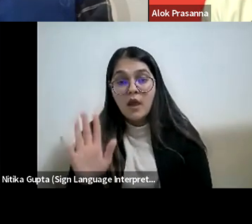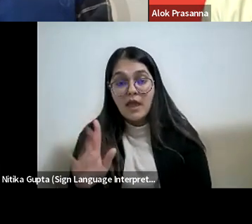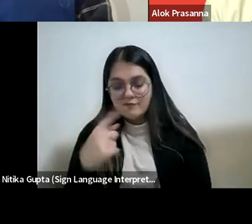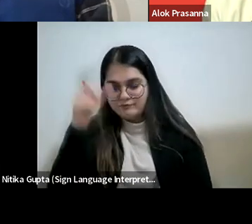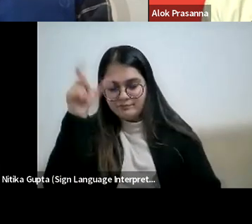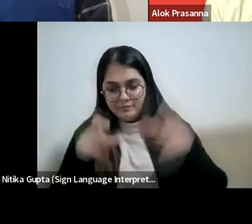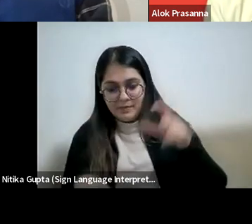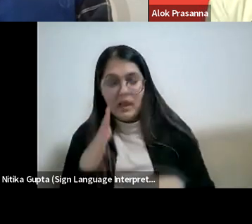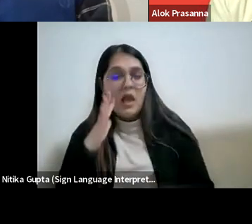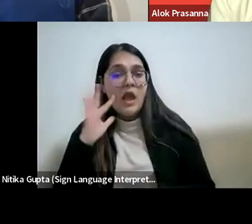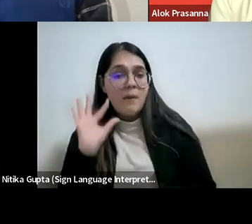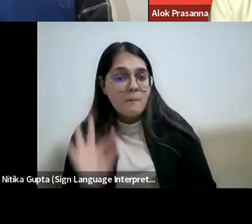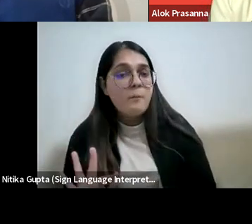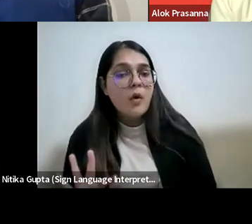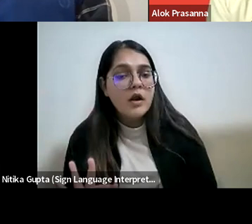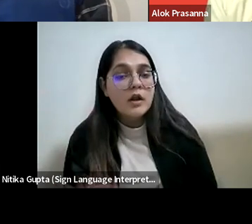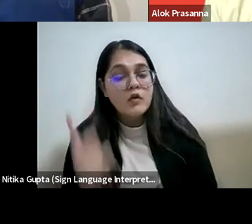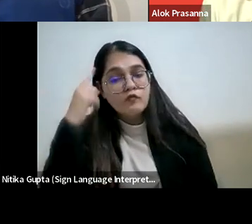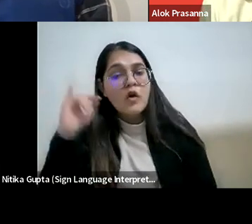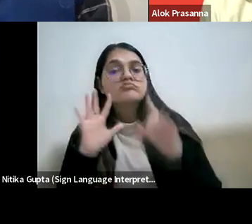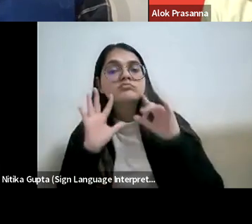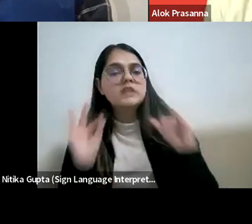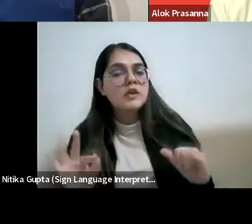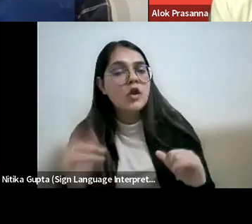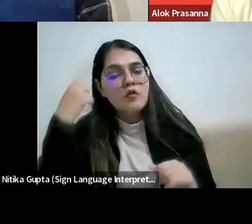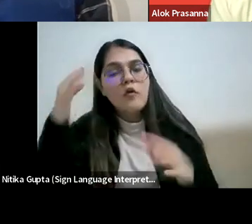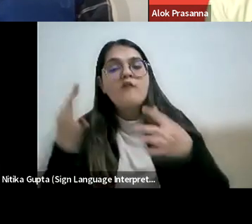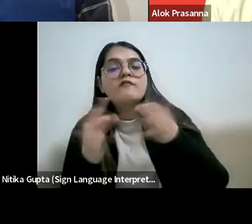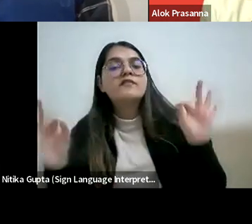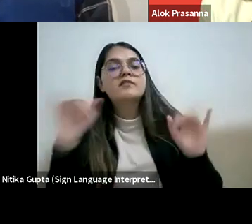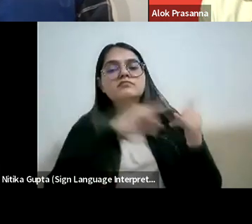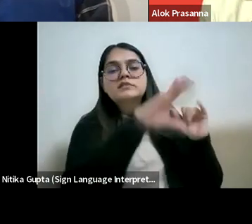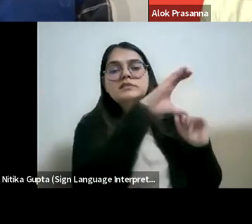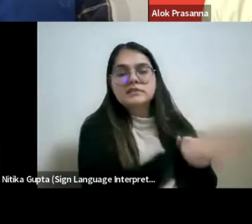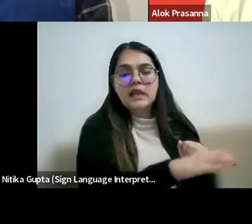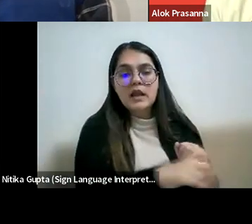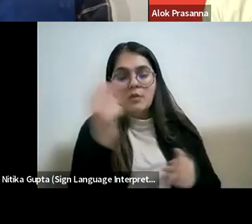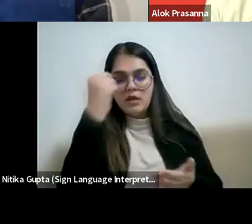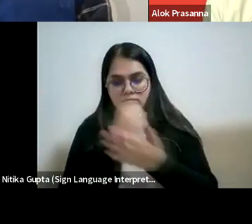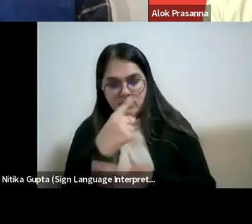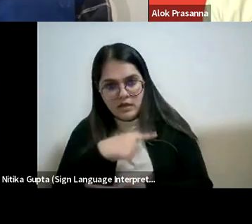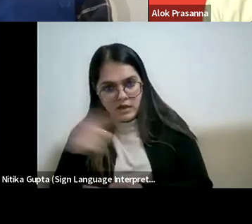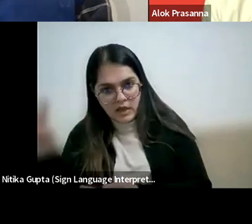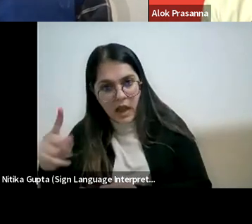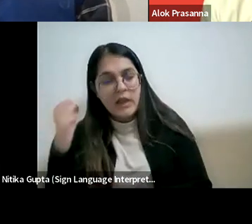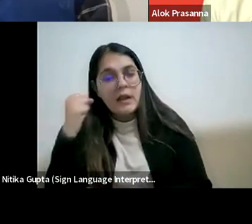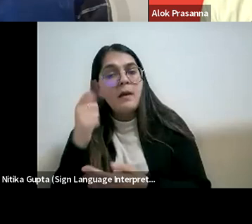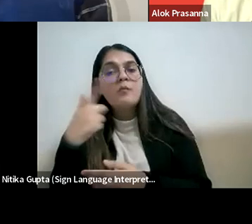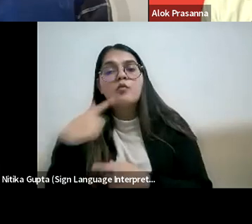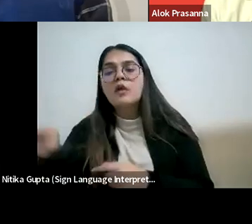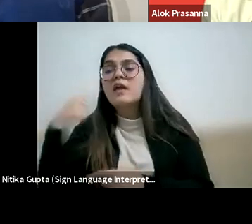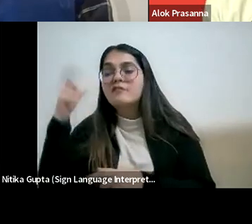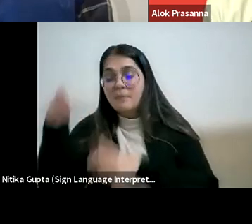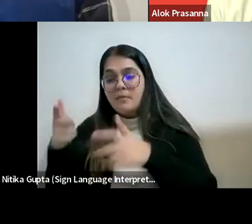being necessary to the security of a free state, the right of the people to keep arms shall not be